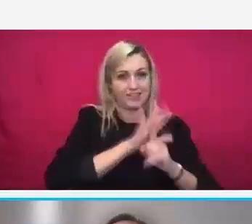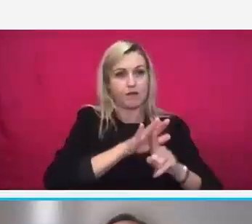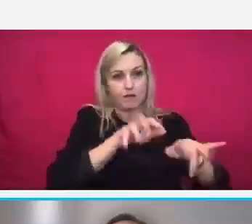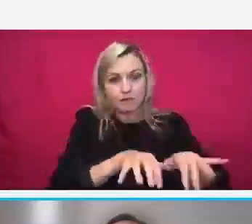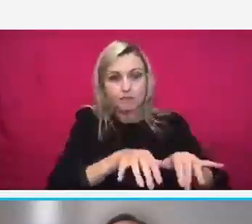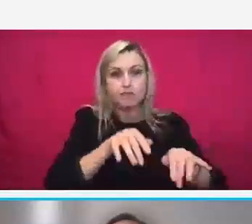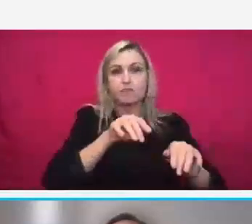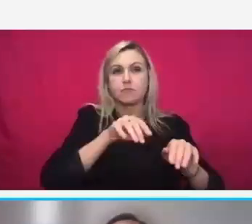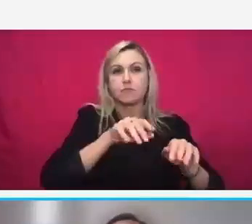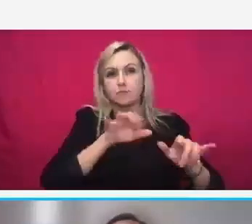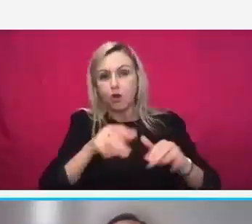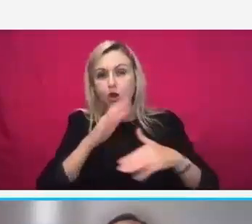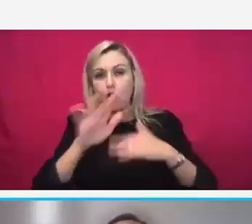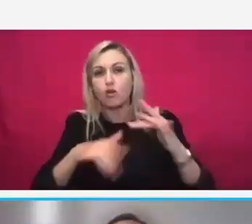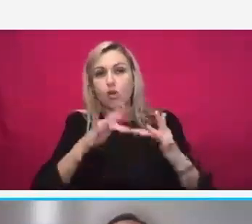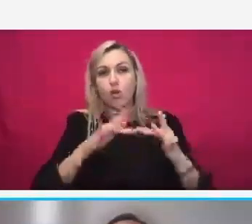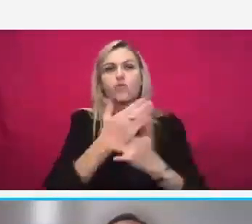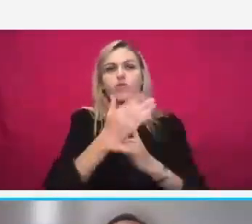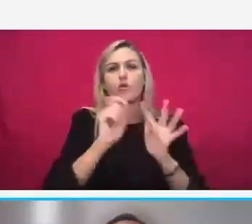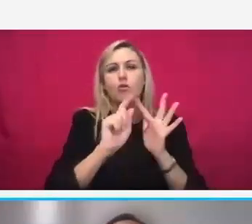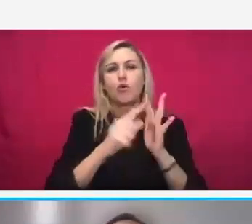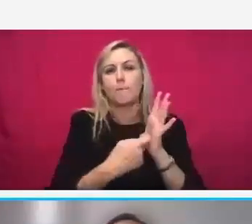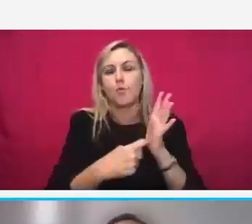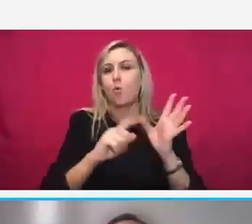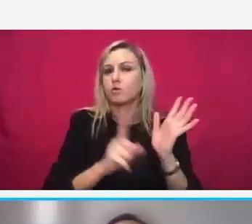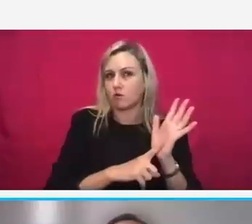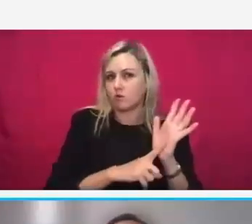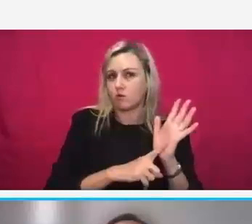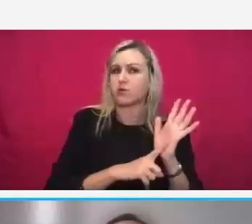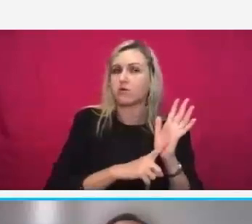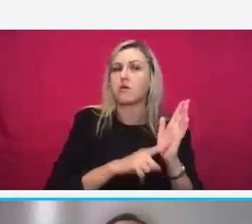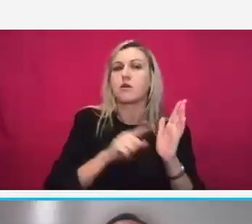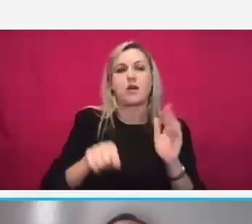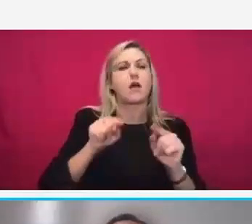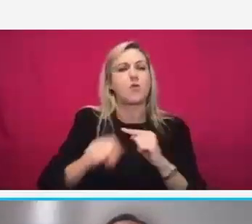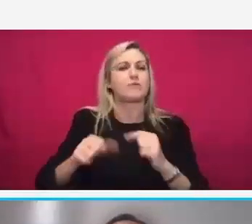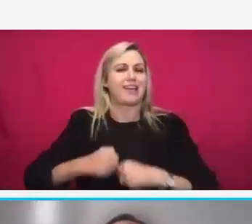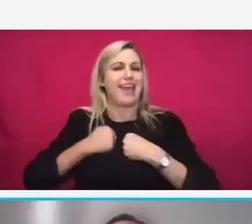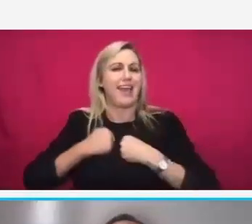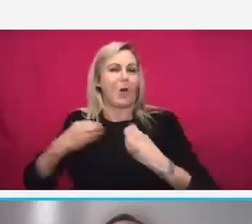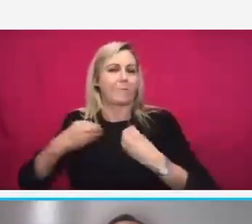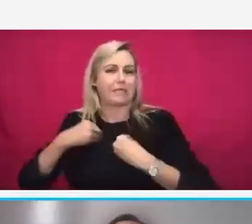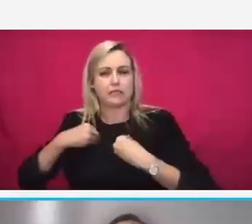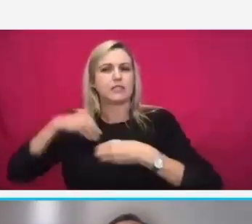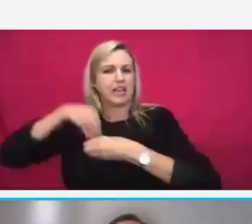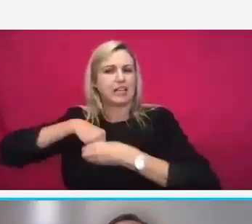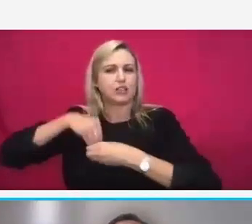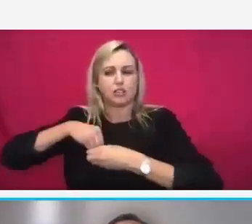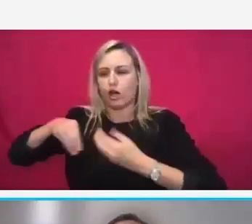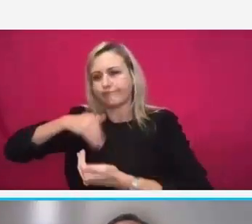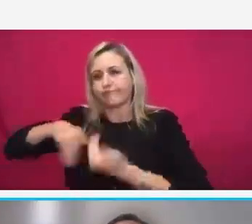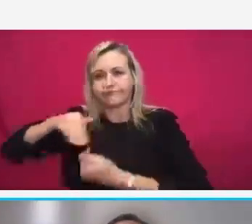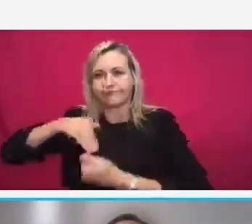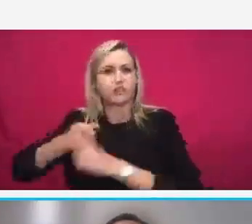on the aged care provider portal. These changes will primarily be internal changes and focused on how Services